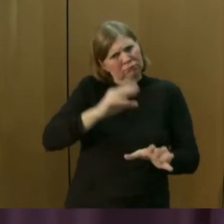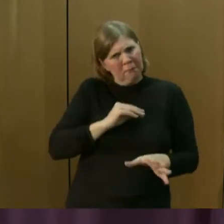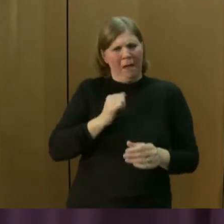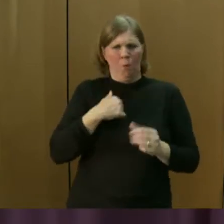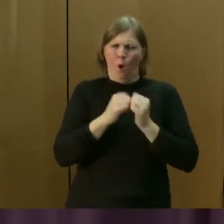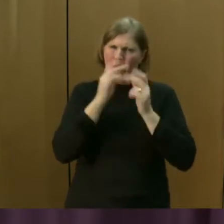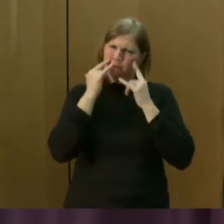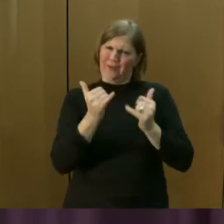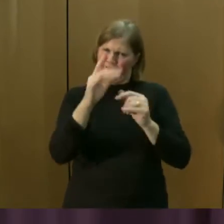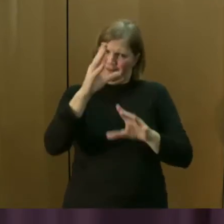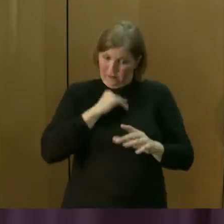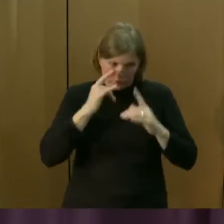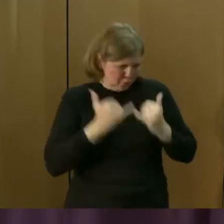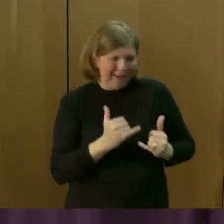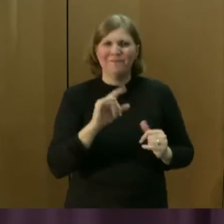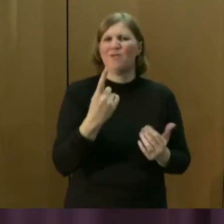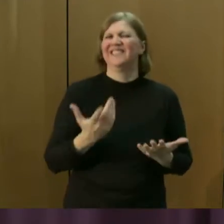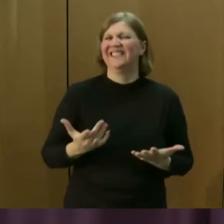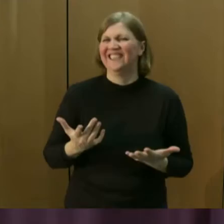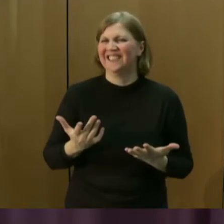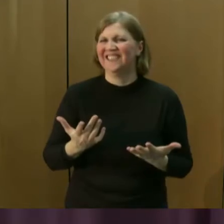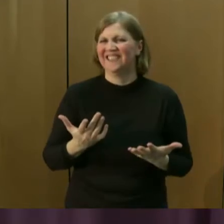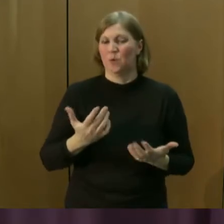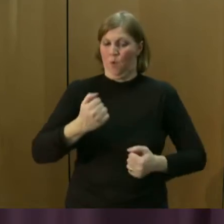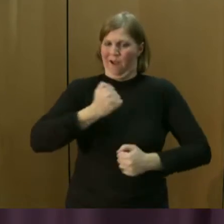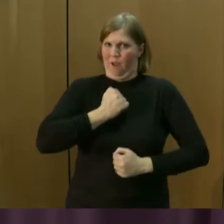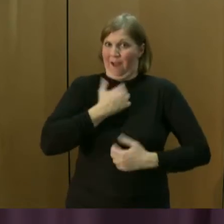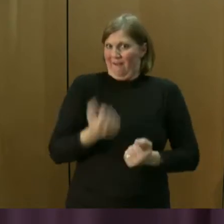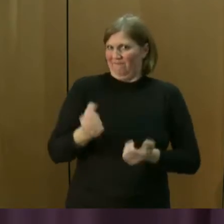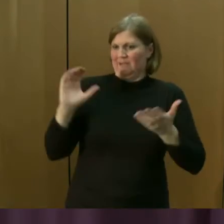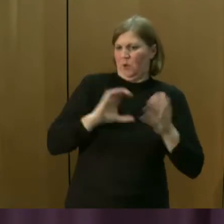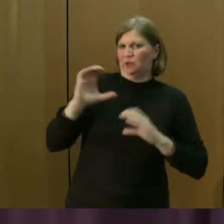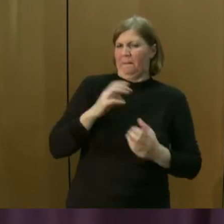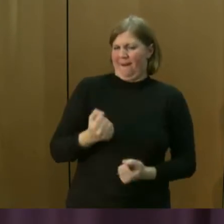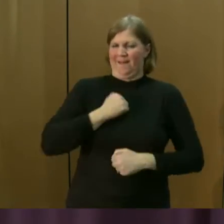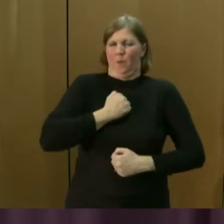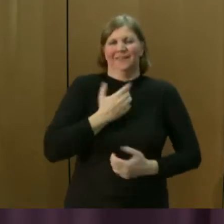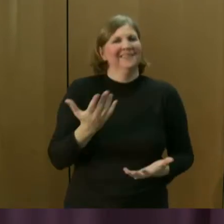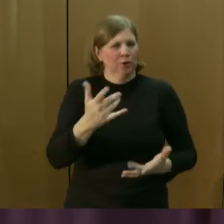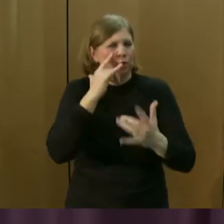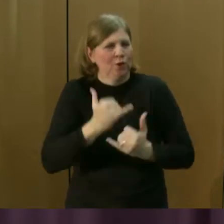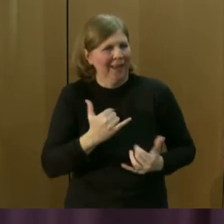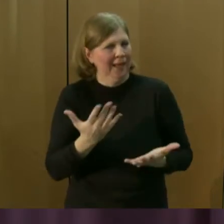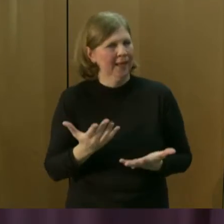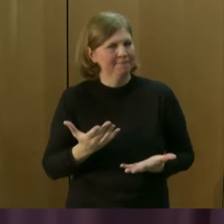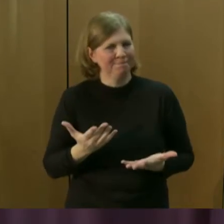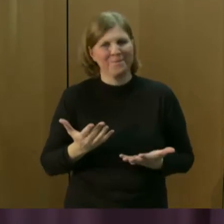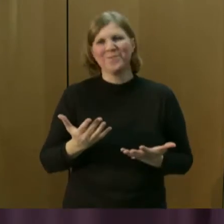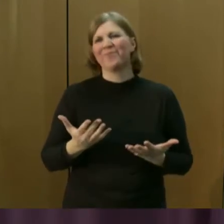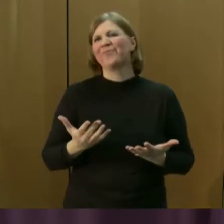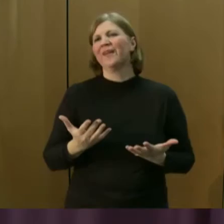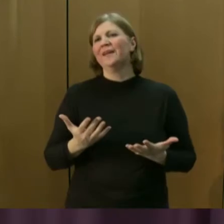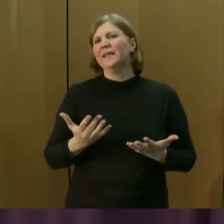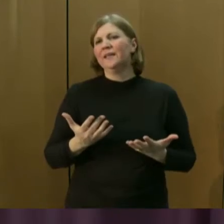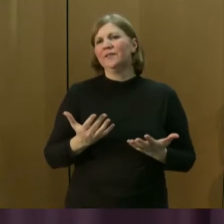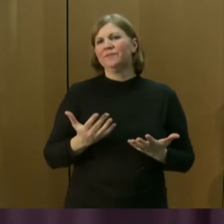I think that, as Kath said, it's about thinking about it completely from the flip side, rather than we've got